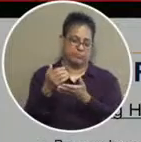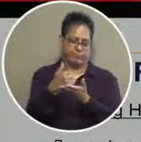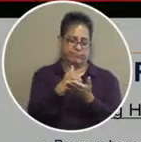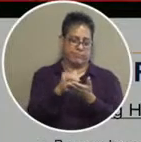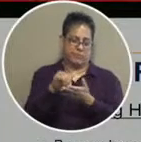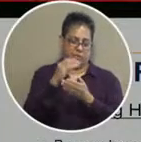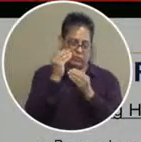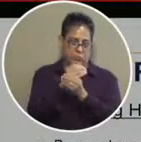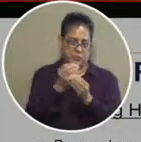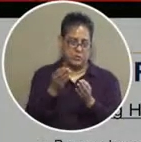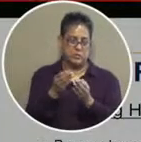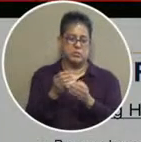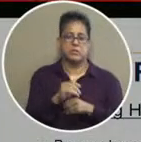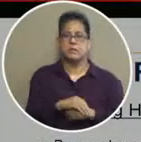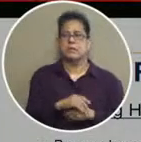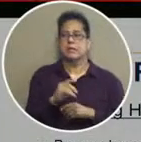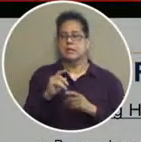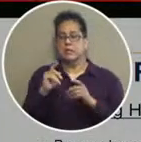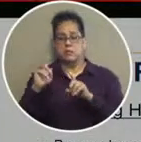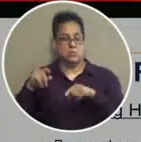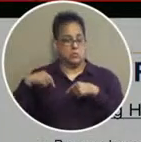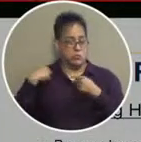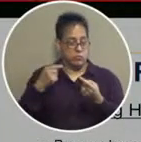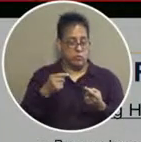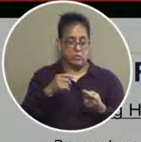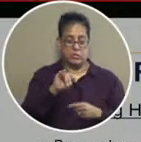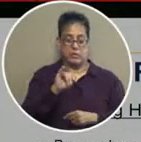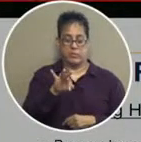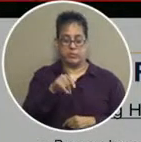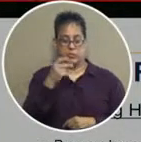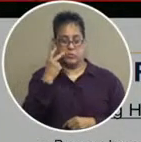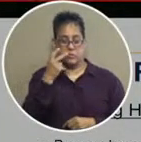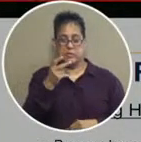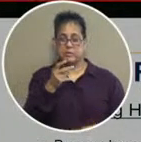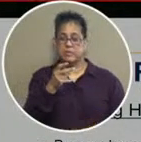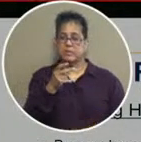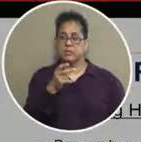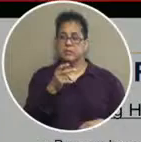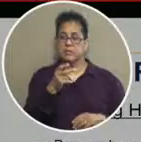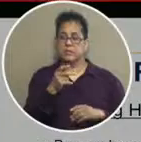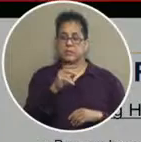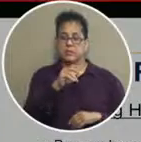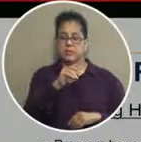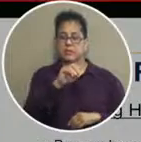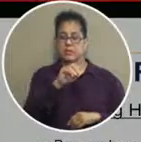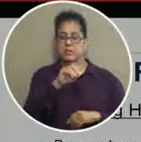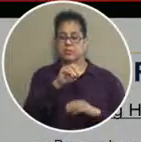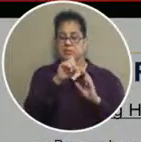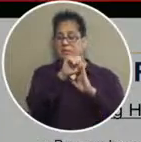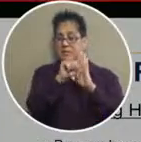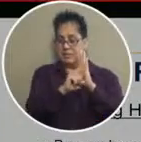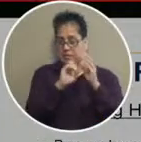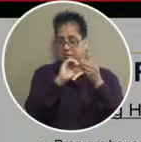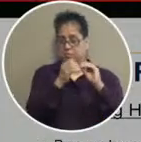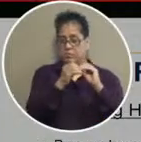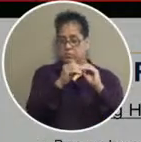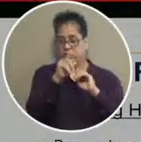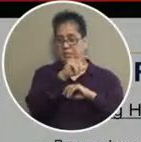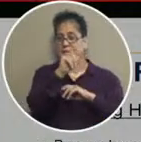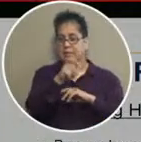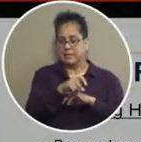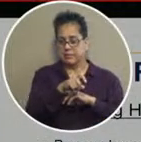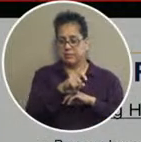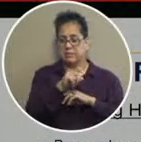information. So far, if you look at the state statistics